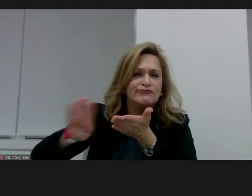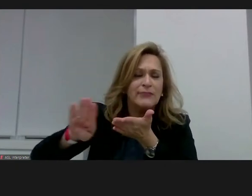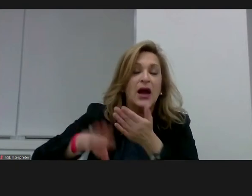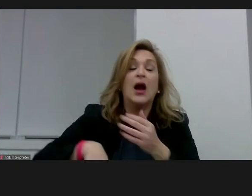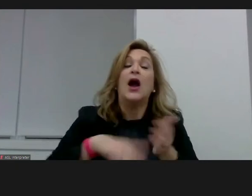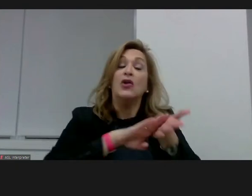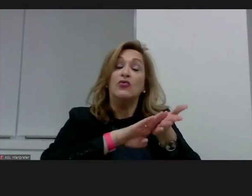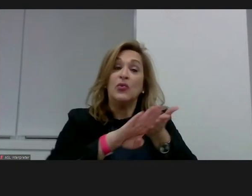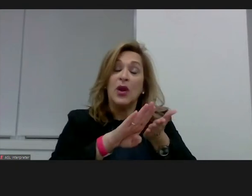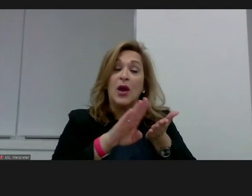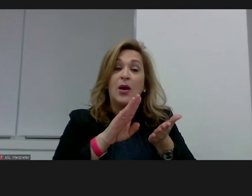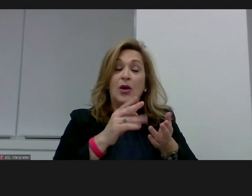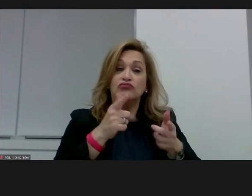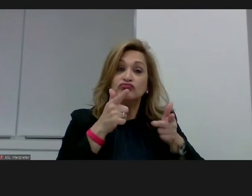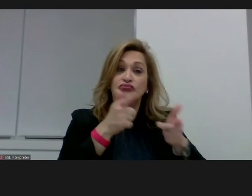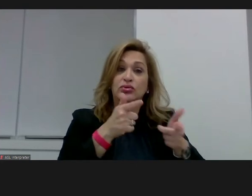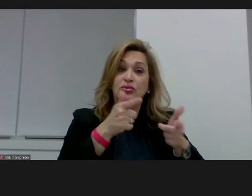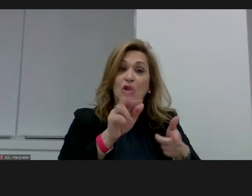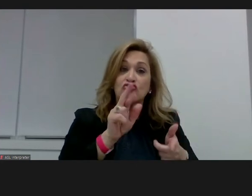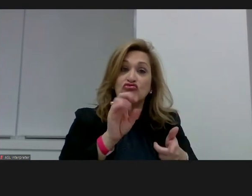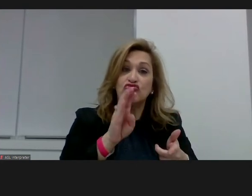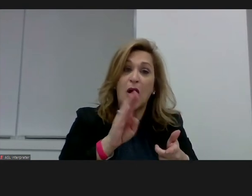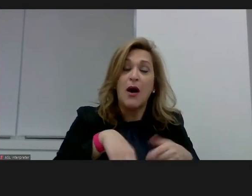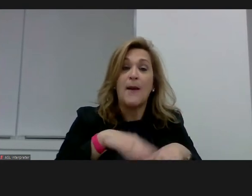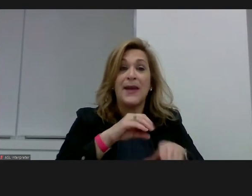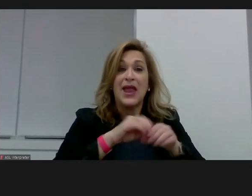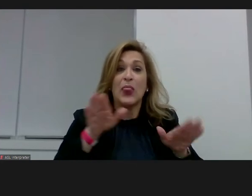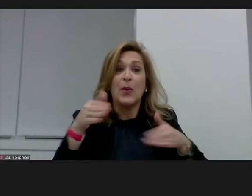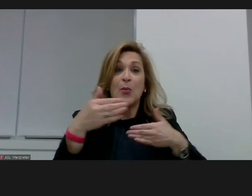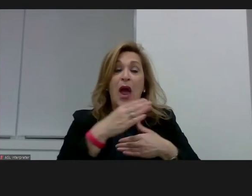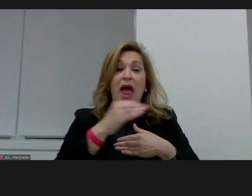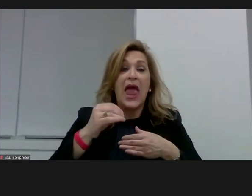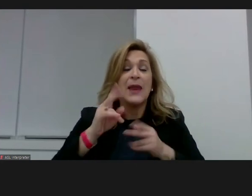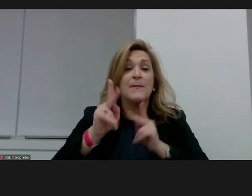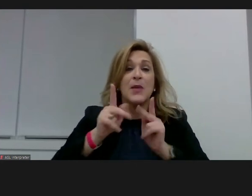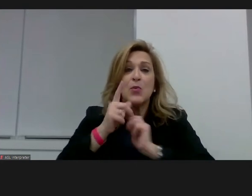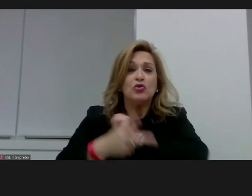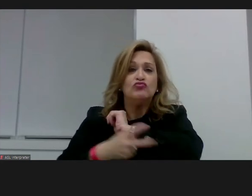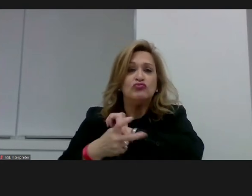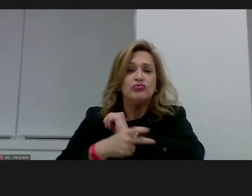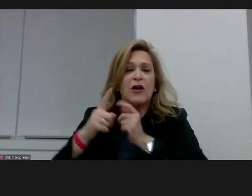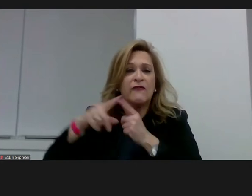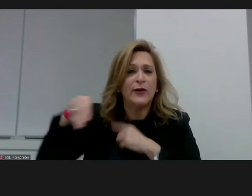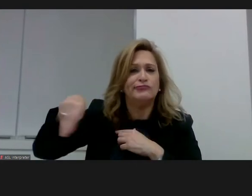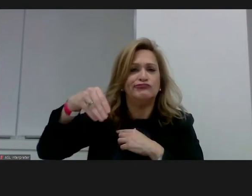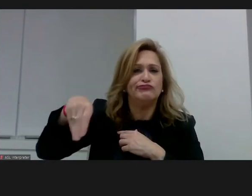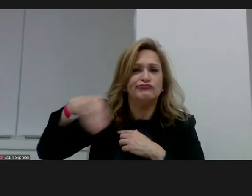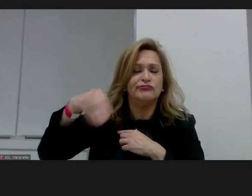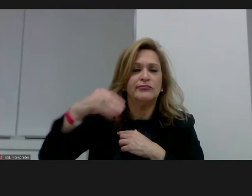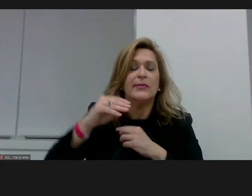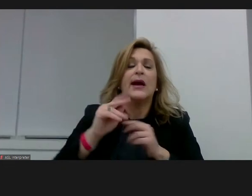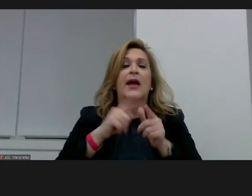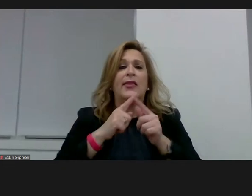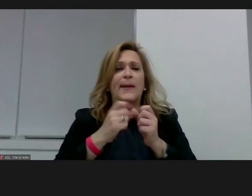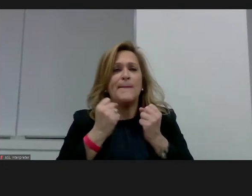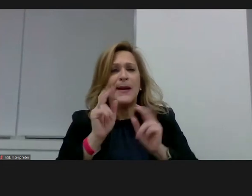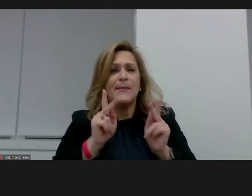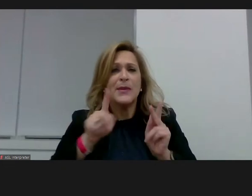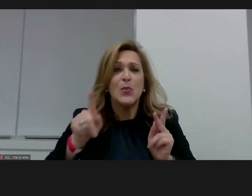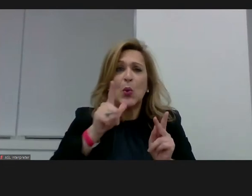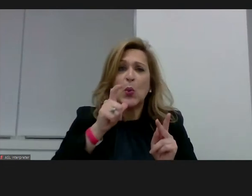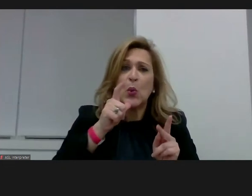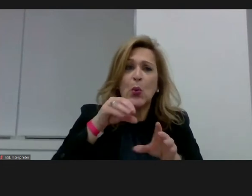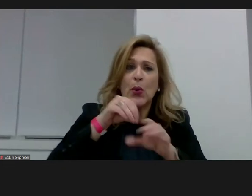booth robberies, end fare evasion, fraud. Untold numbers of booth clerks and transit cops have been